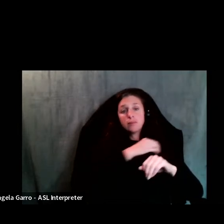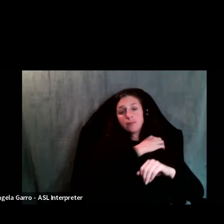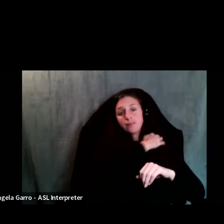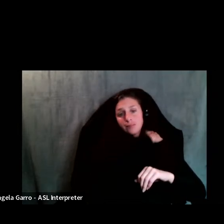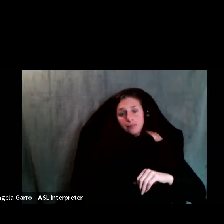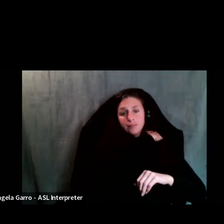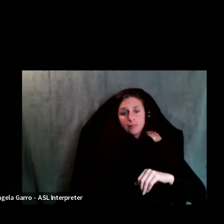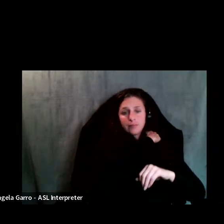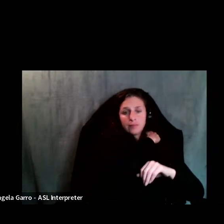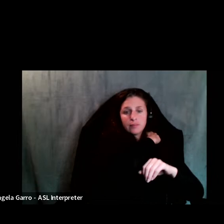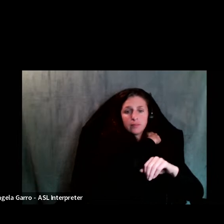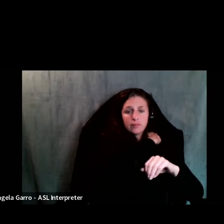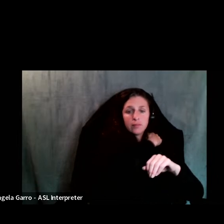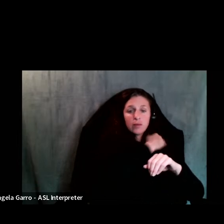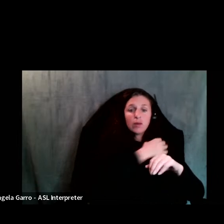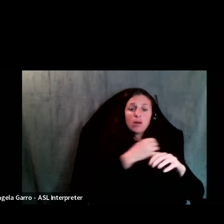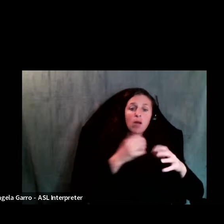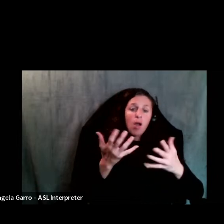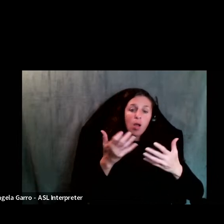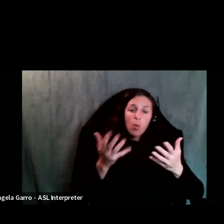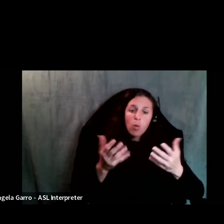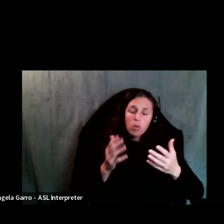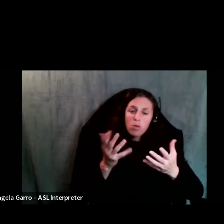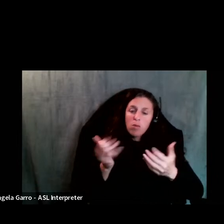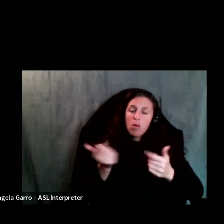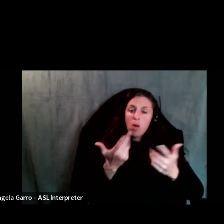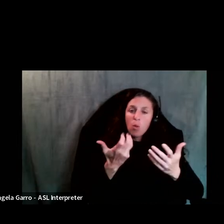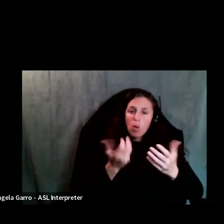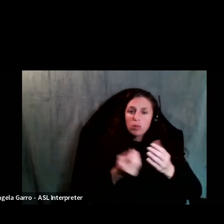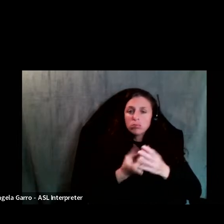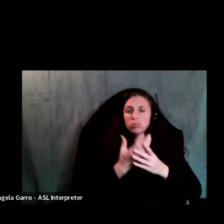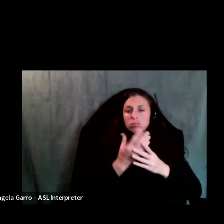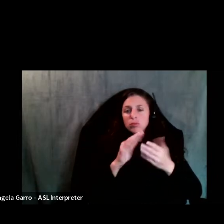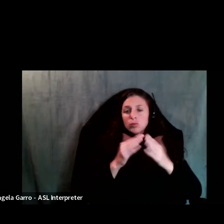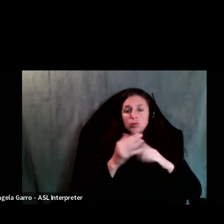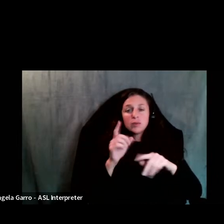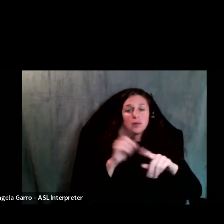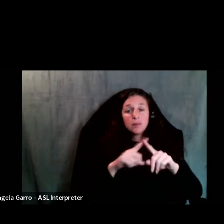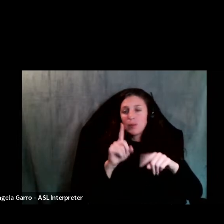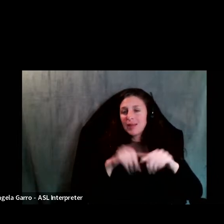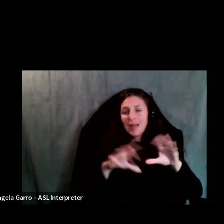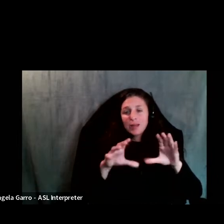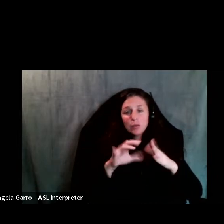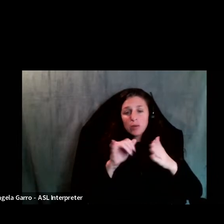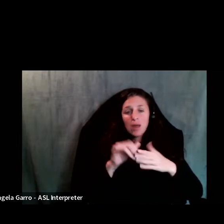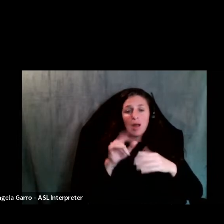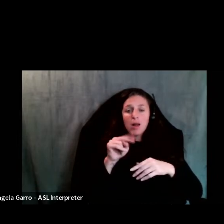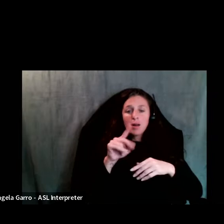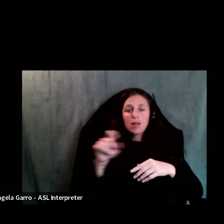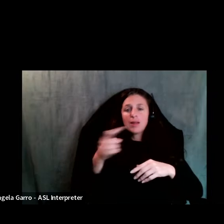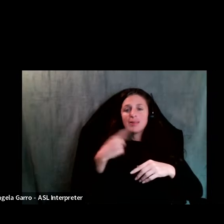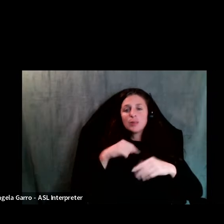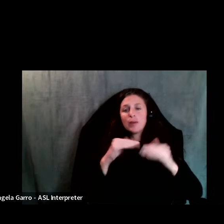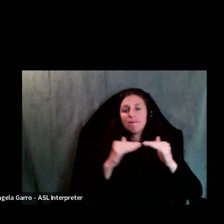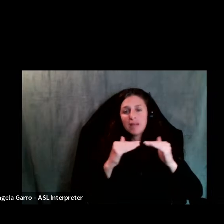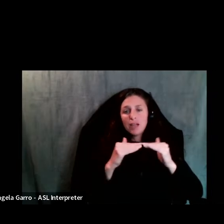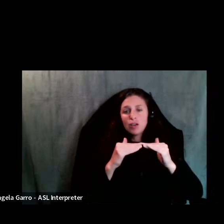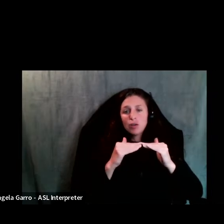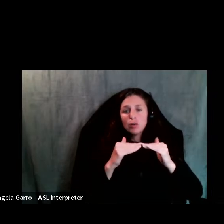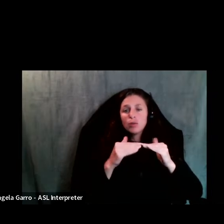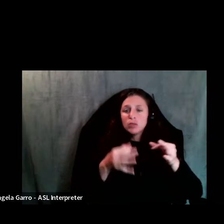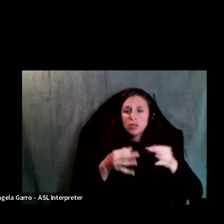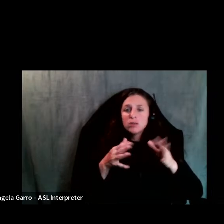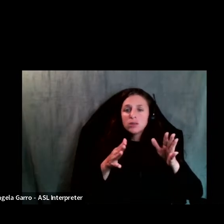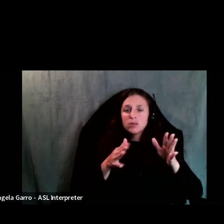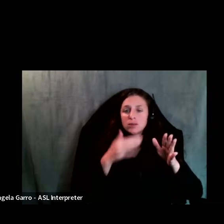We all want the prosperity of our communities, but we can't do that unless we're fair and unless we're just.